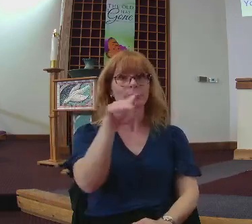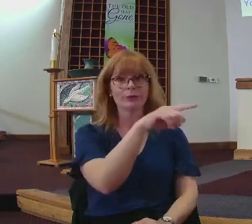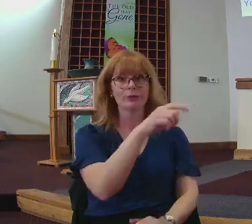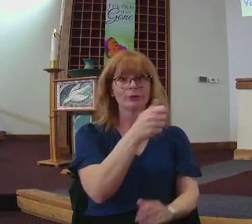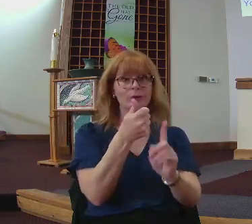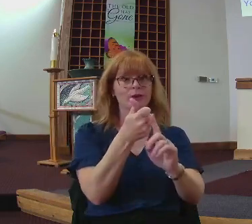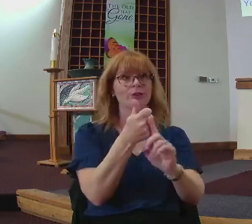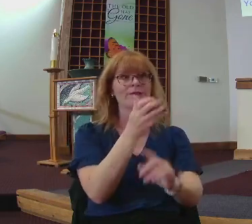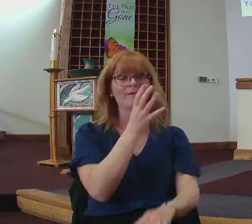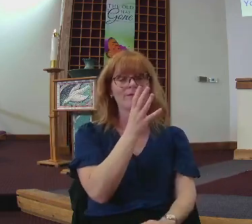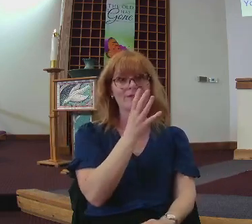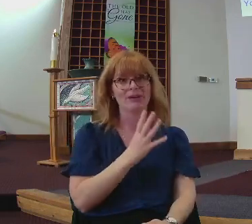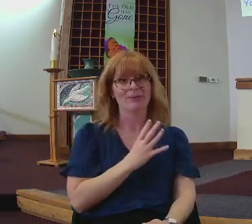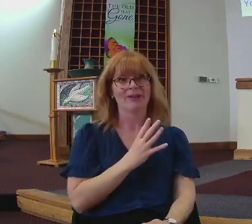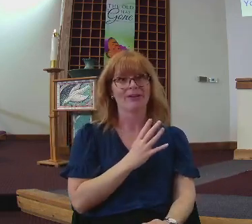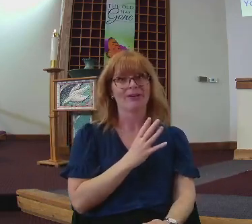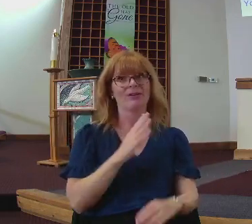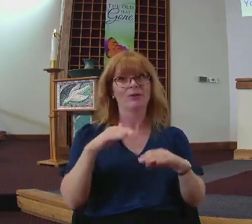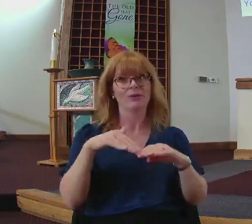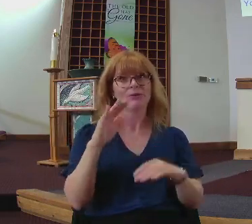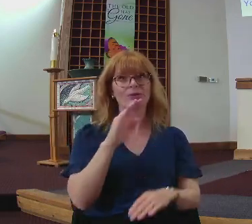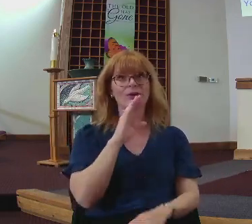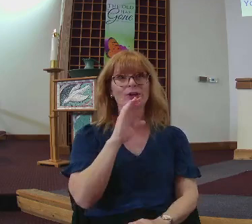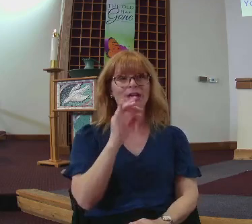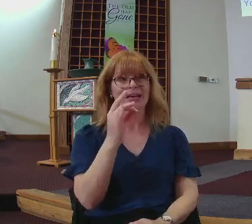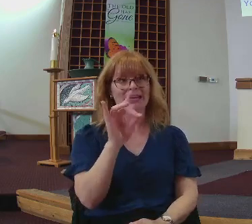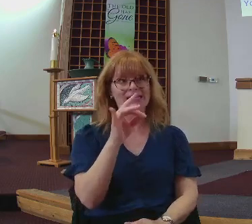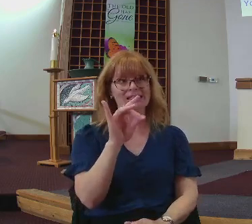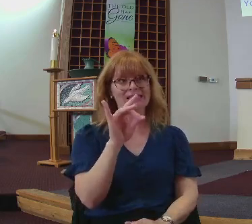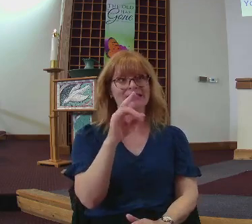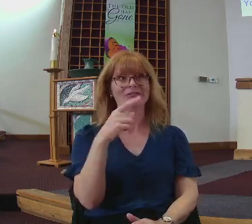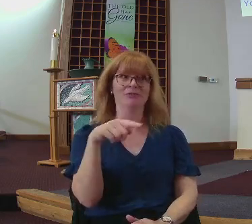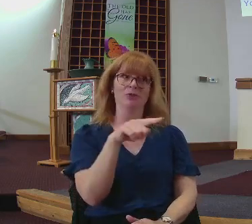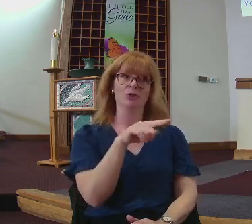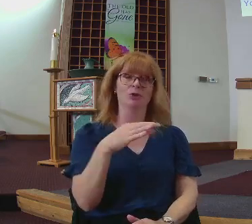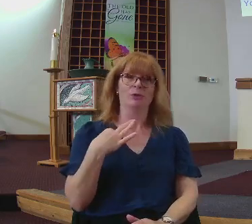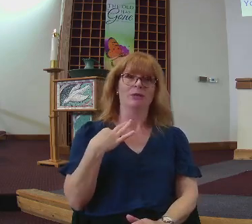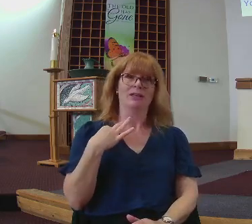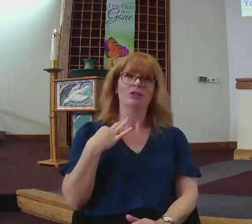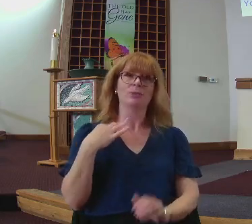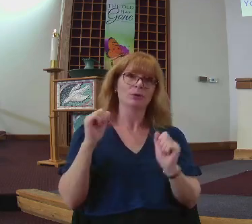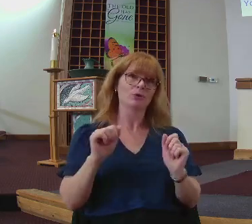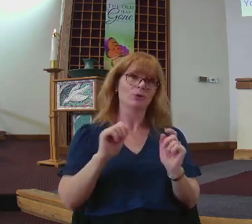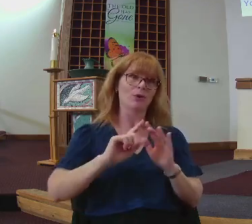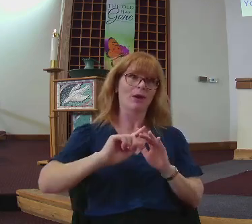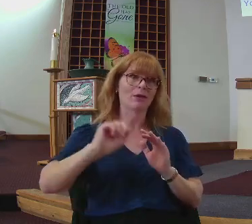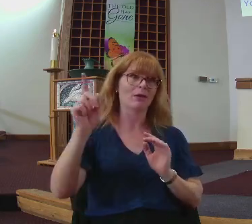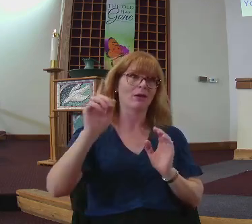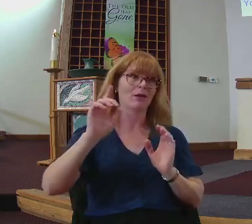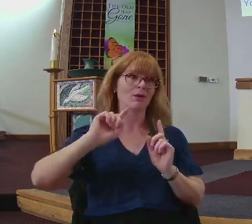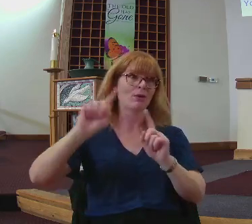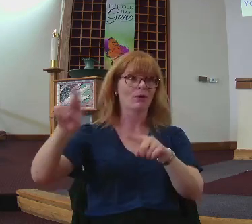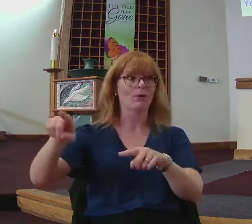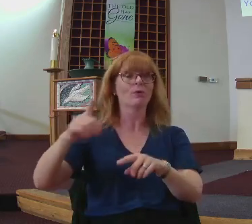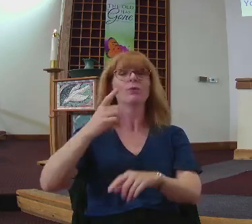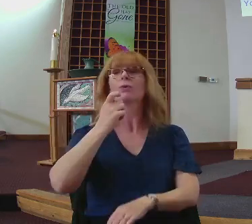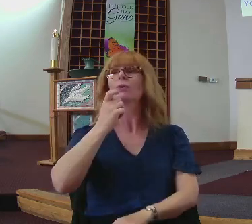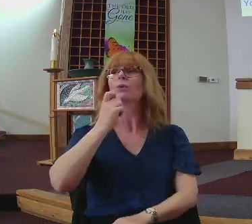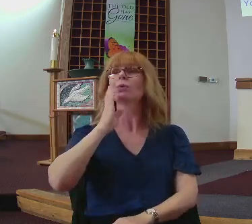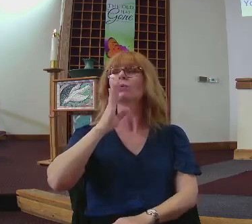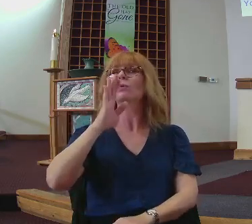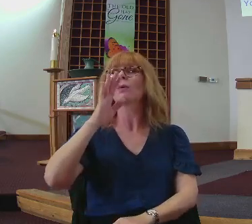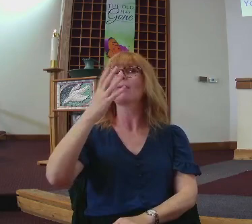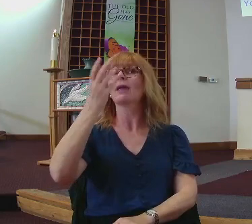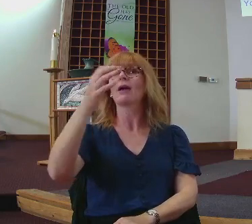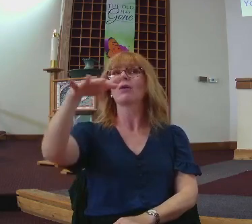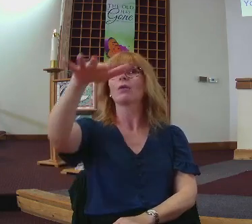female, over age 18 or older, you are eligible to go on this, all right? Who's going to be out in the foyer area?